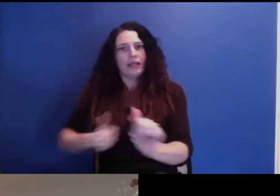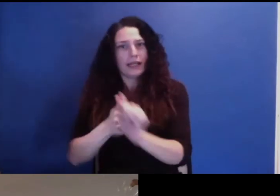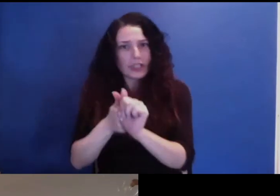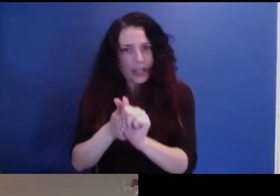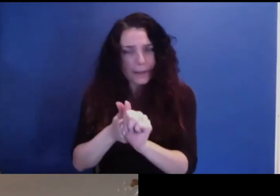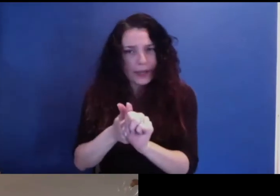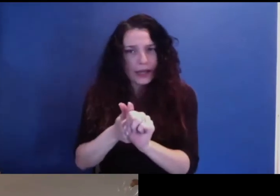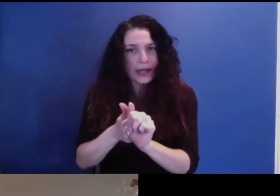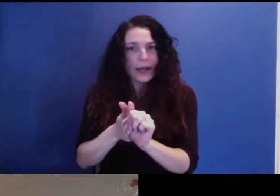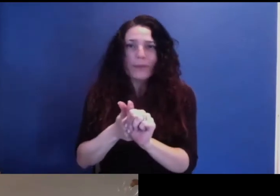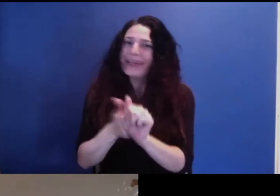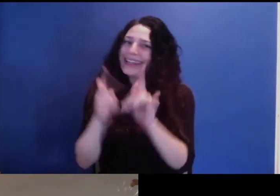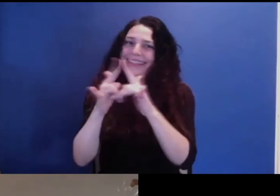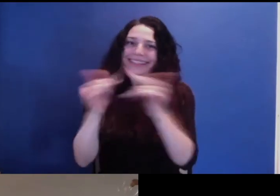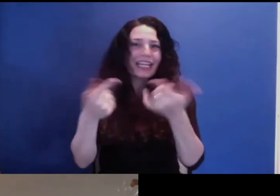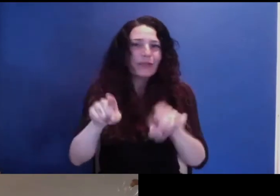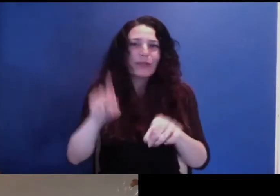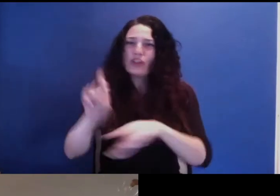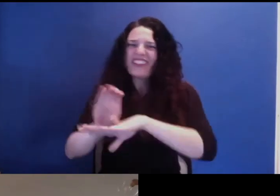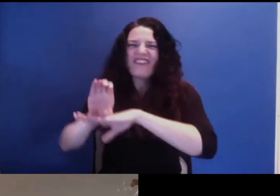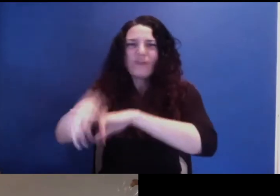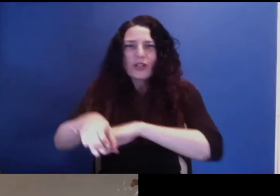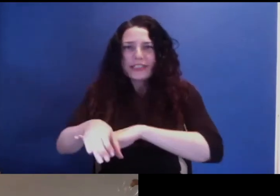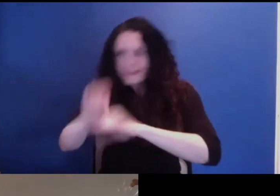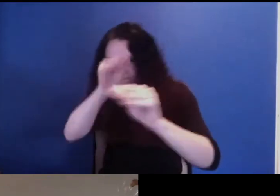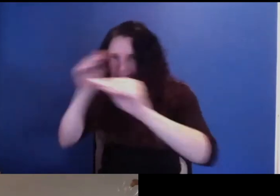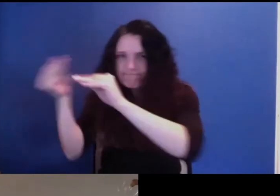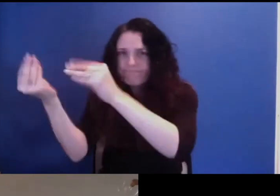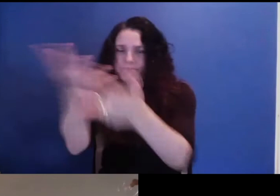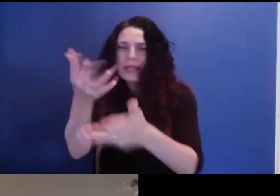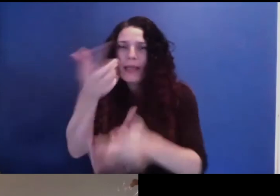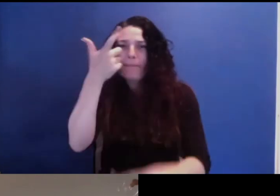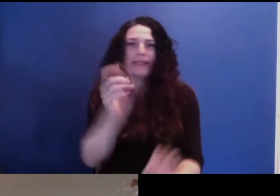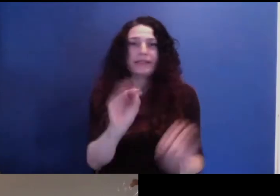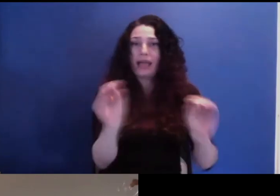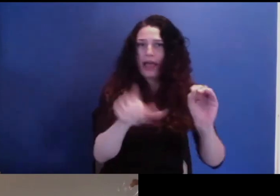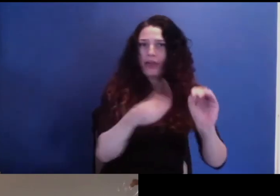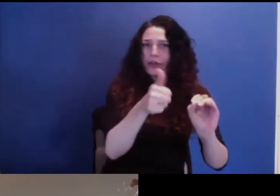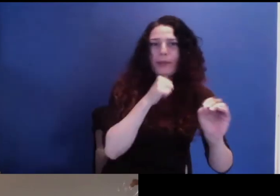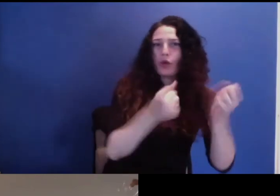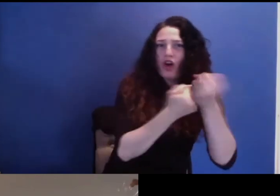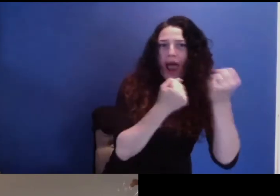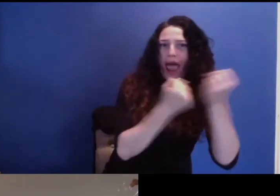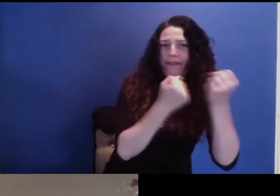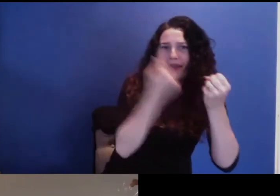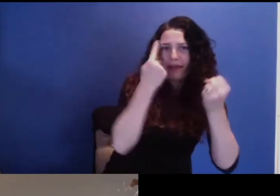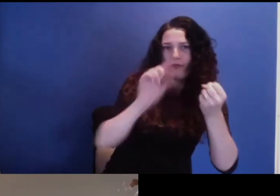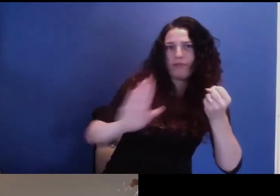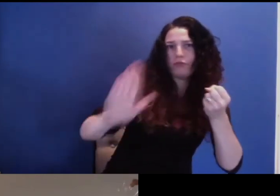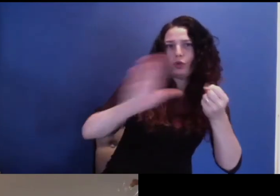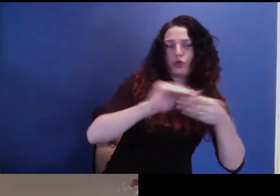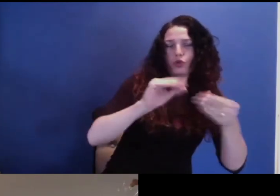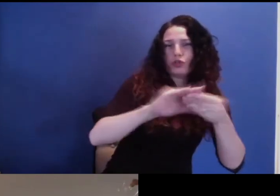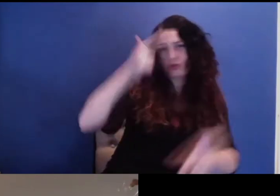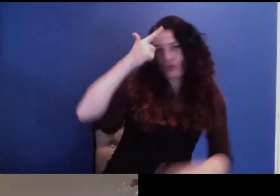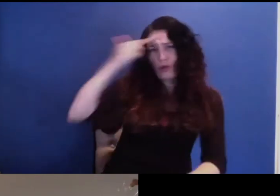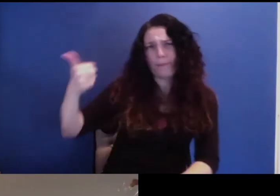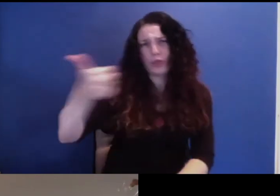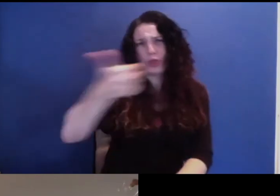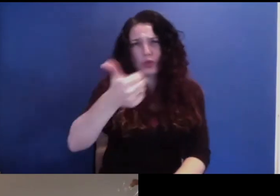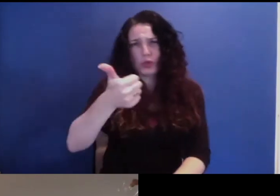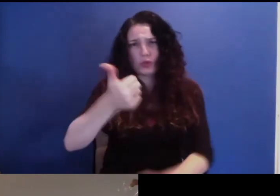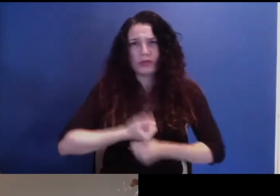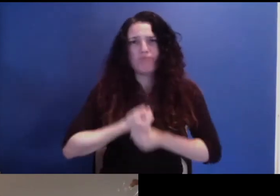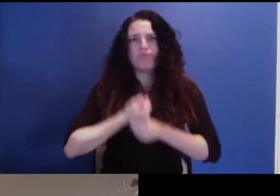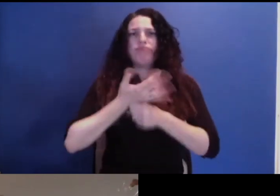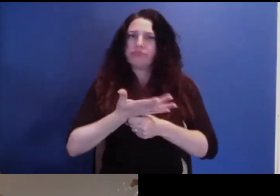one else is going to be out there advocating for your story. No one gives a shit. So it really is up to you to really force it through and be